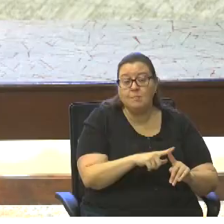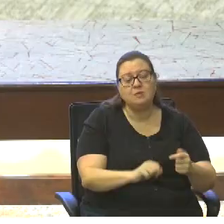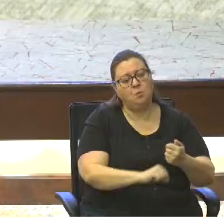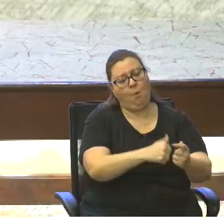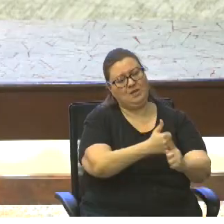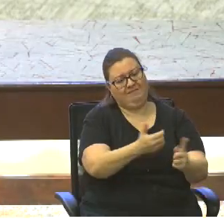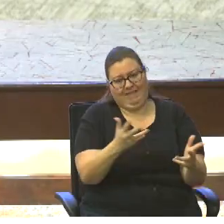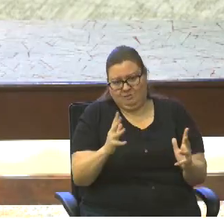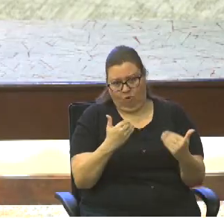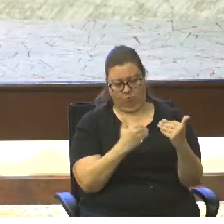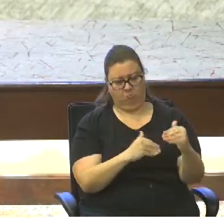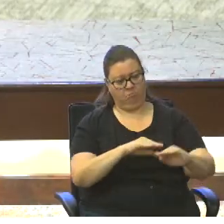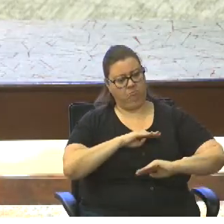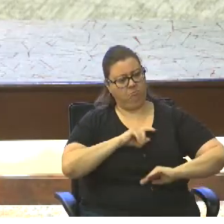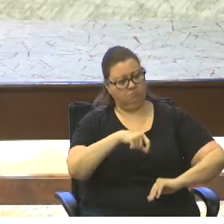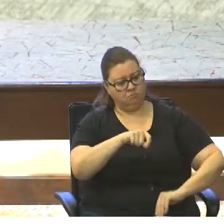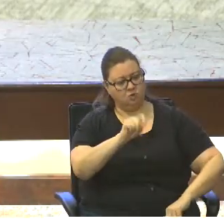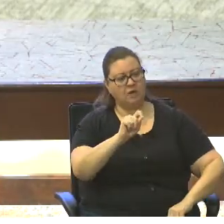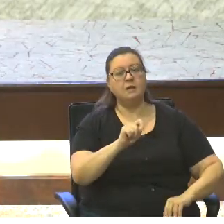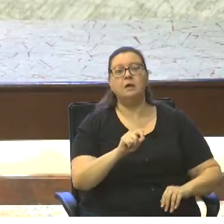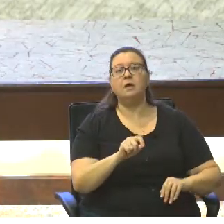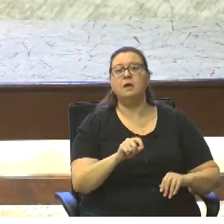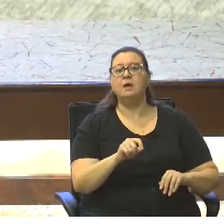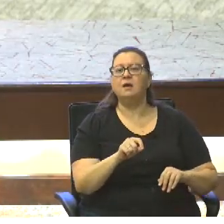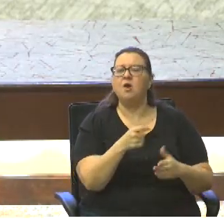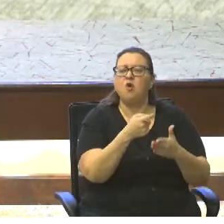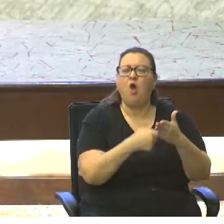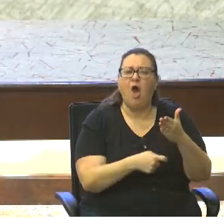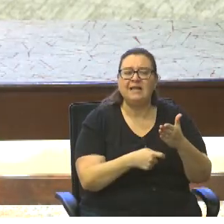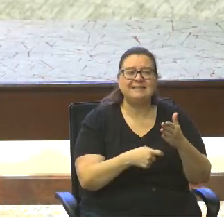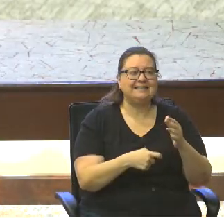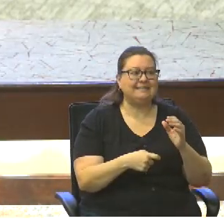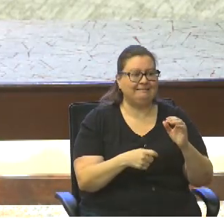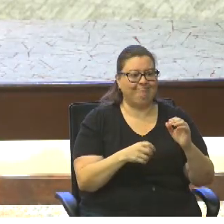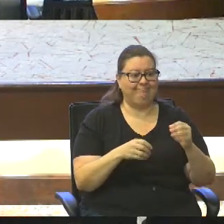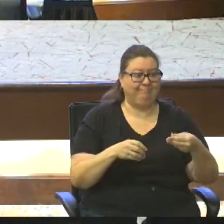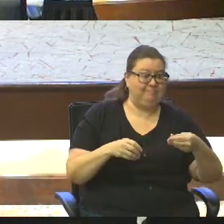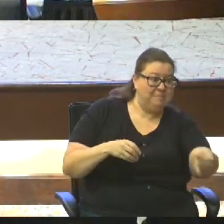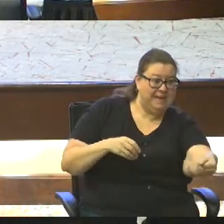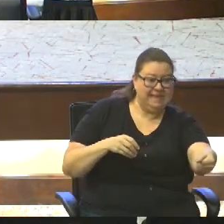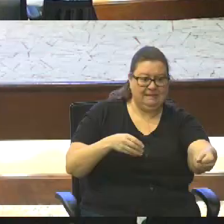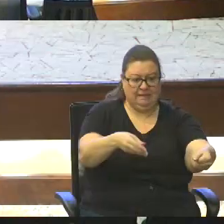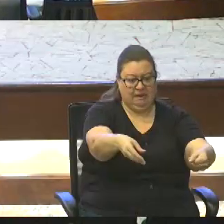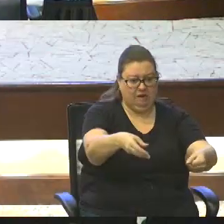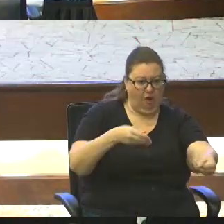itself. And it should at least be neutral, cost neutral to the city.